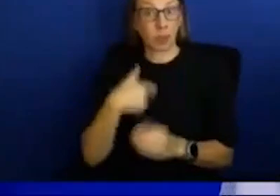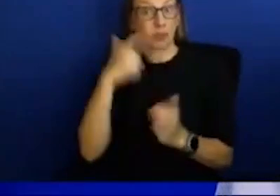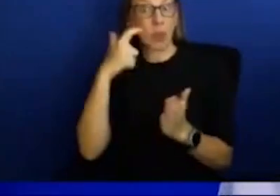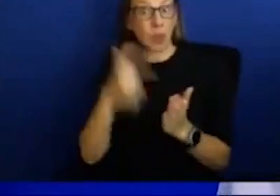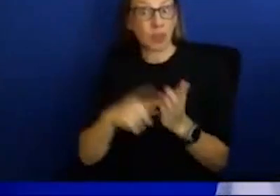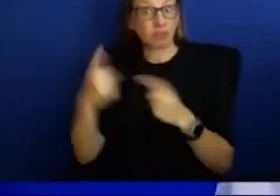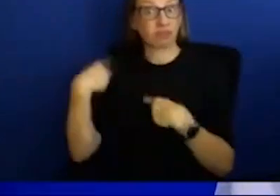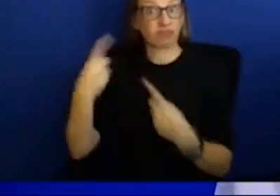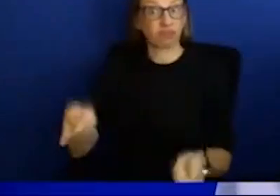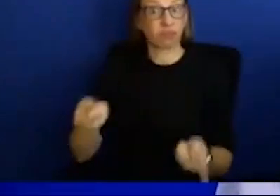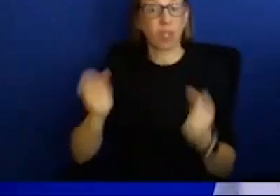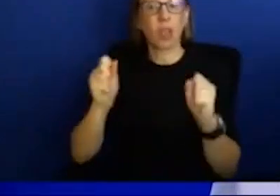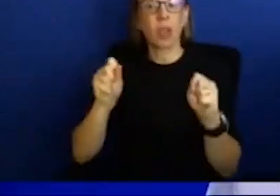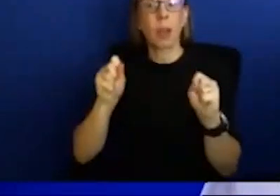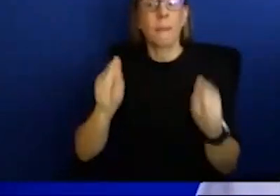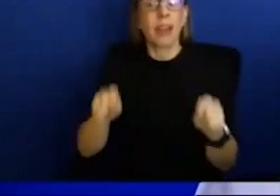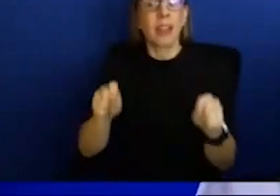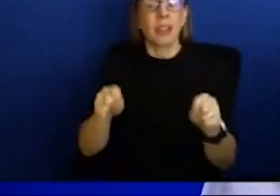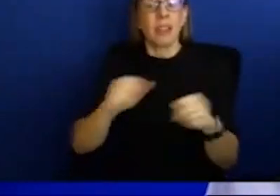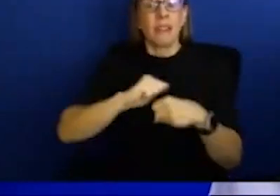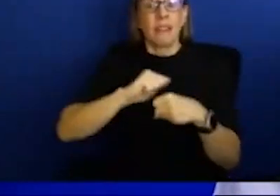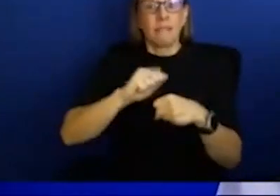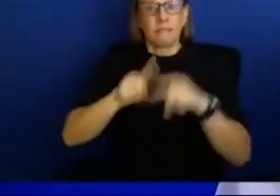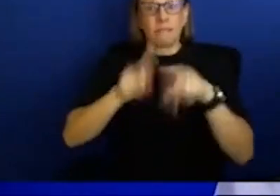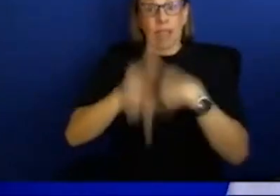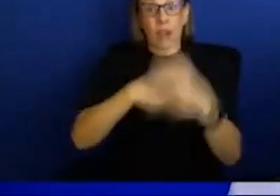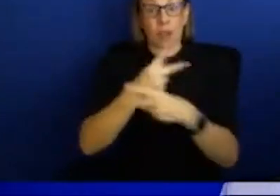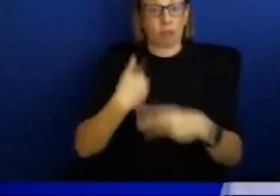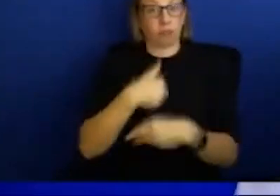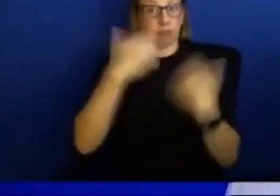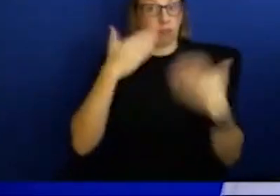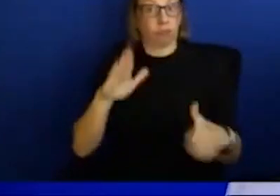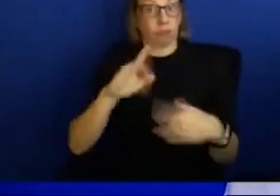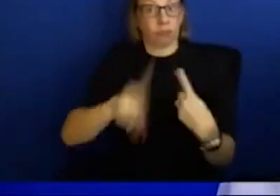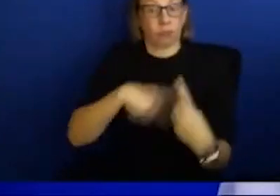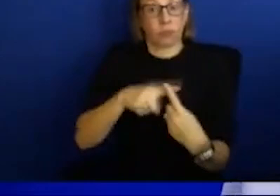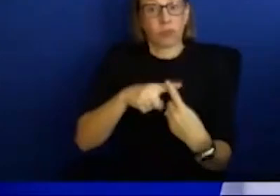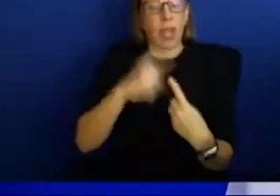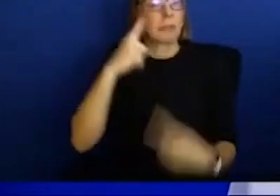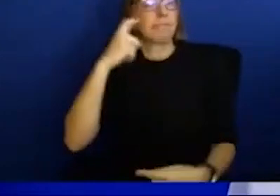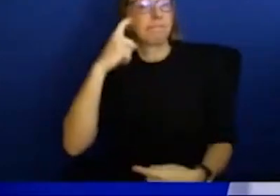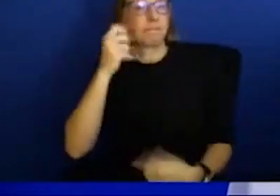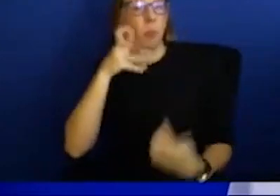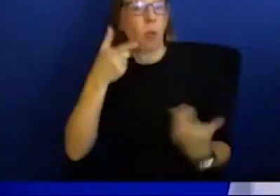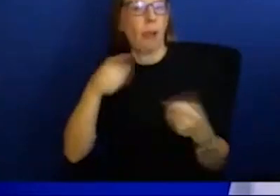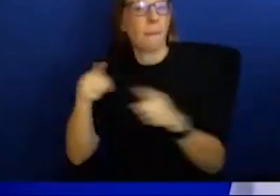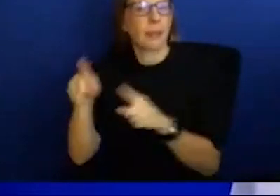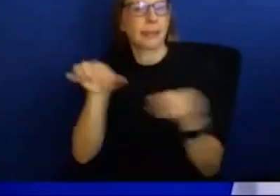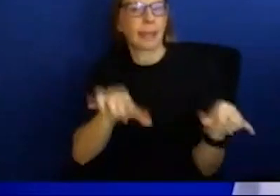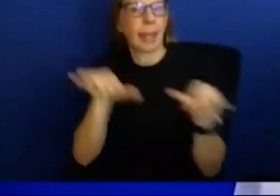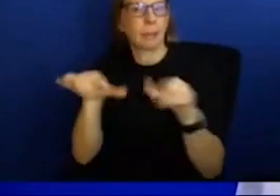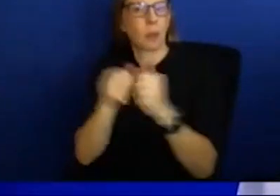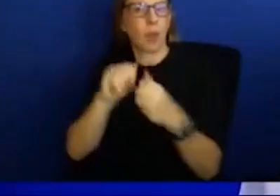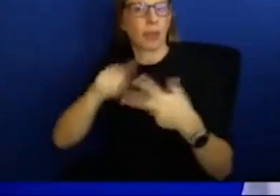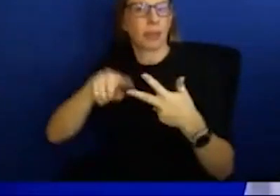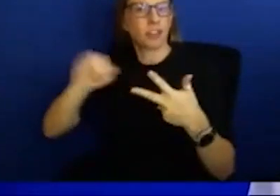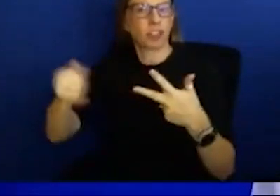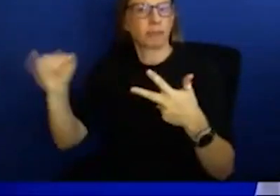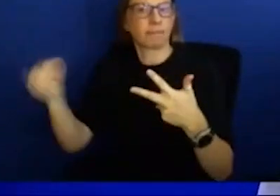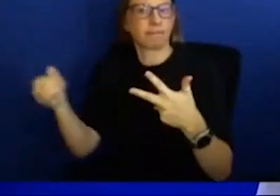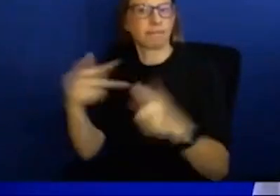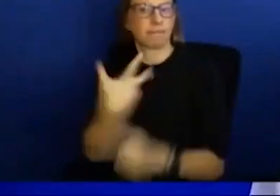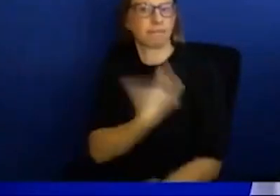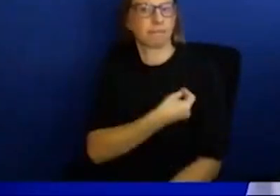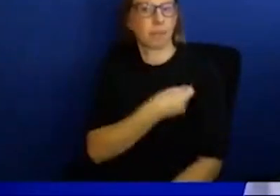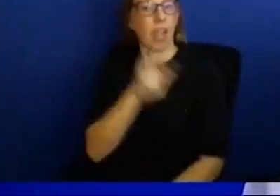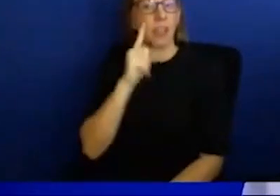possibly variants that we don't know about. I suspect the same thing is probably going to be going on with the Johnson & Johnson vaccine, and I think it's good news